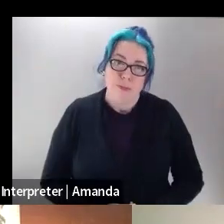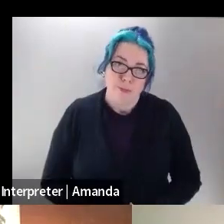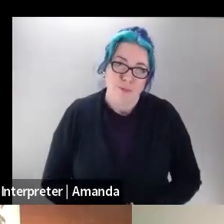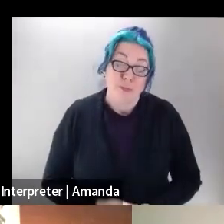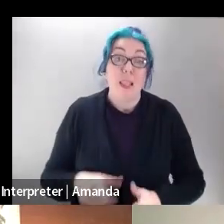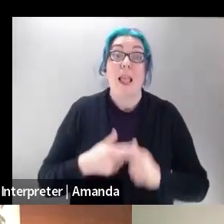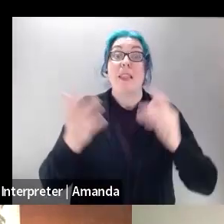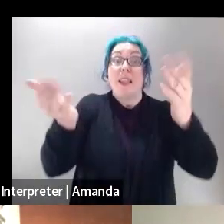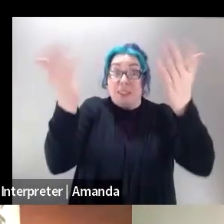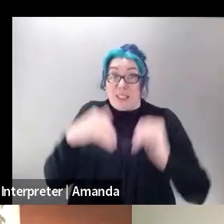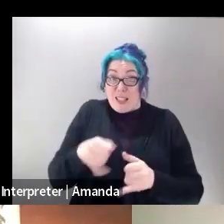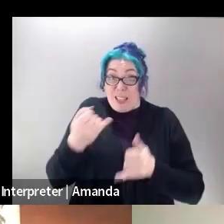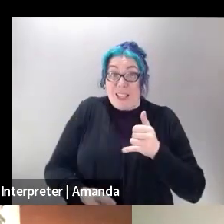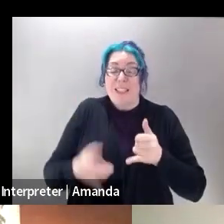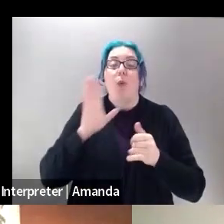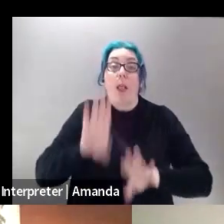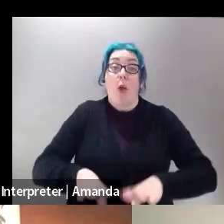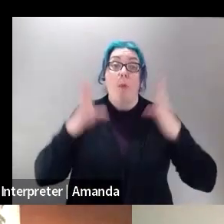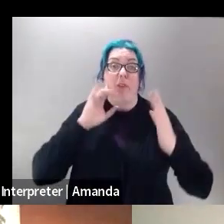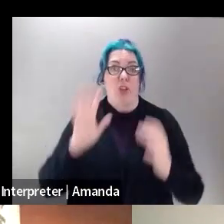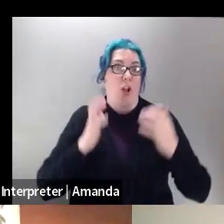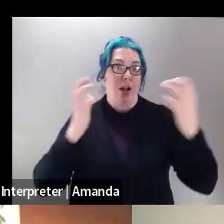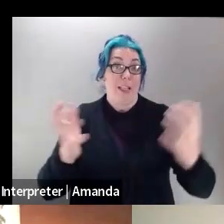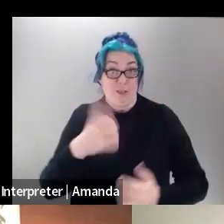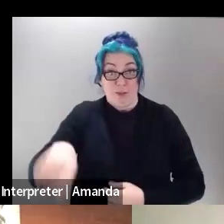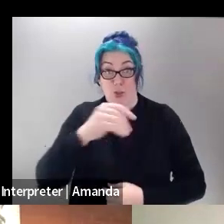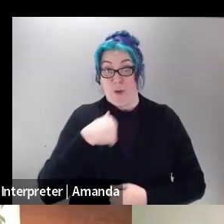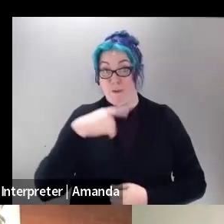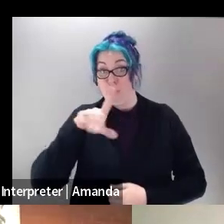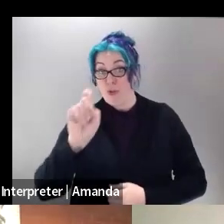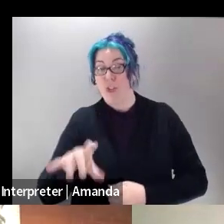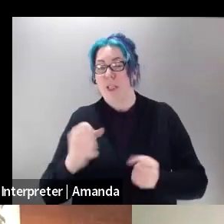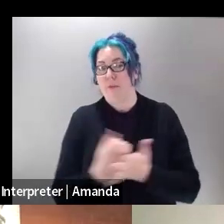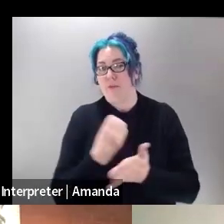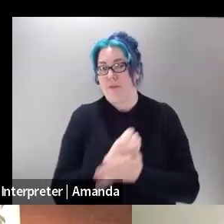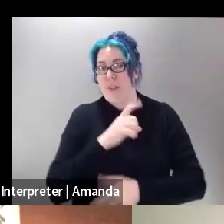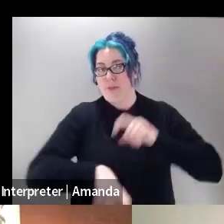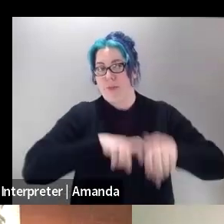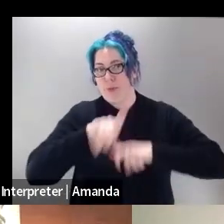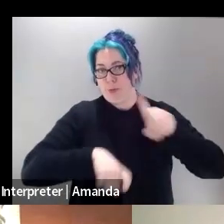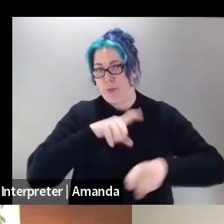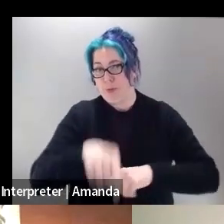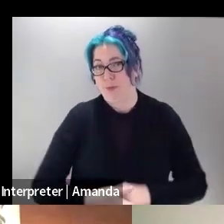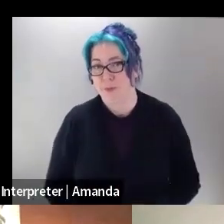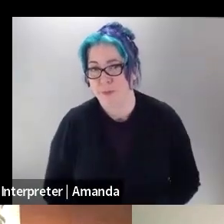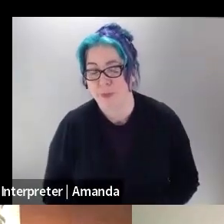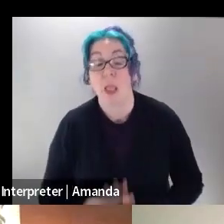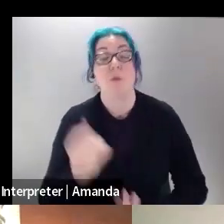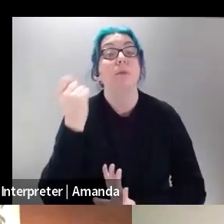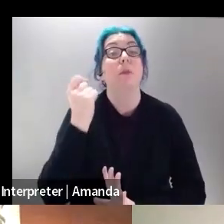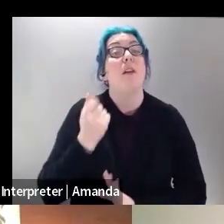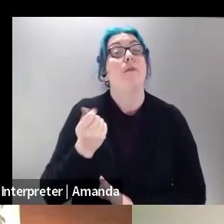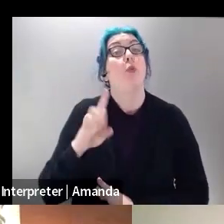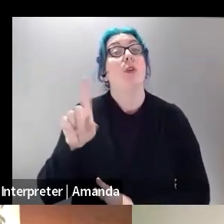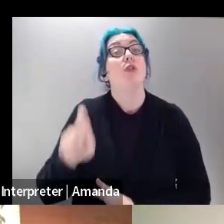together, we'll open it up to questions from our attendees. We've received a few questions in advance, and